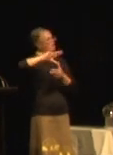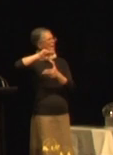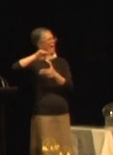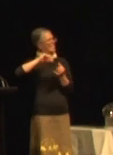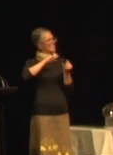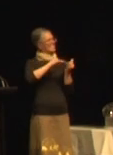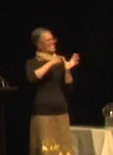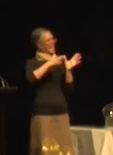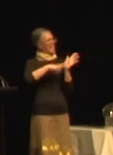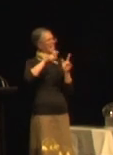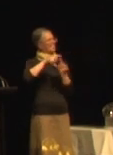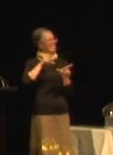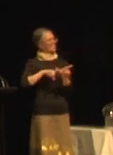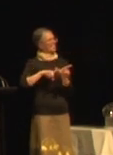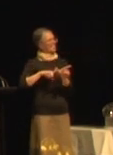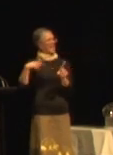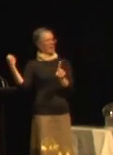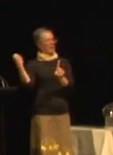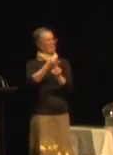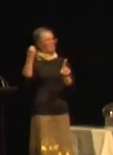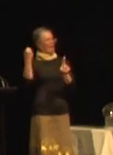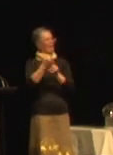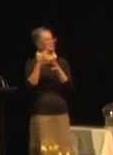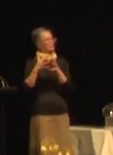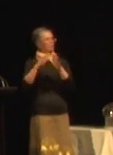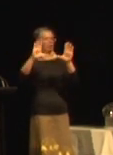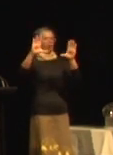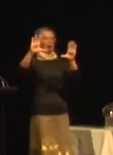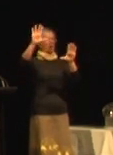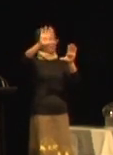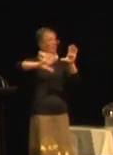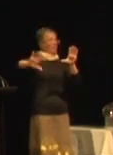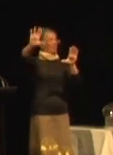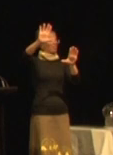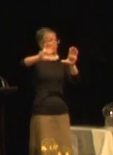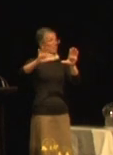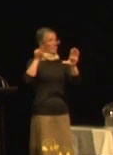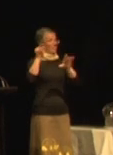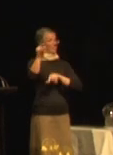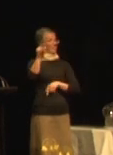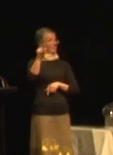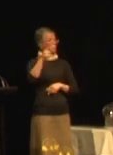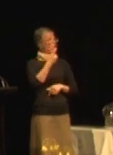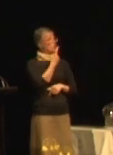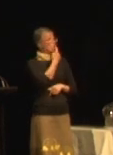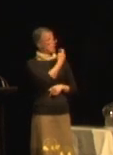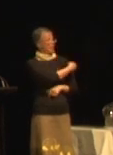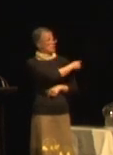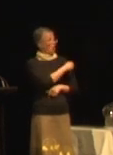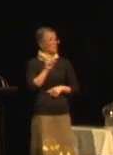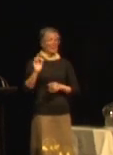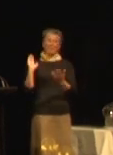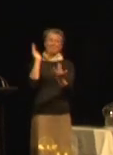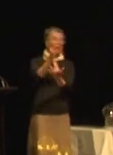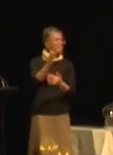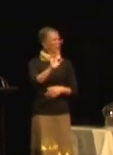States, the first and most effective boots on the ground relief agency wasn't the Red Cross, it wasn't the National Guard, it was